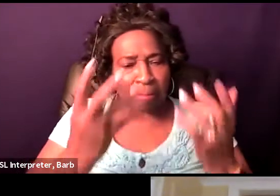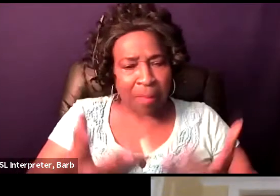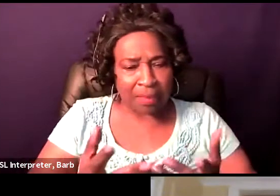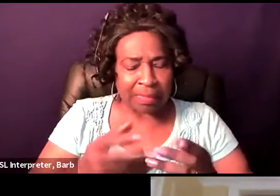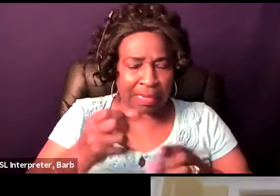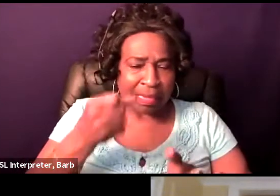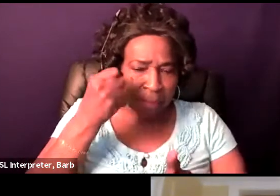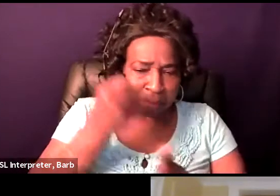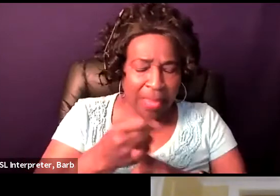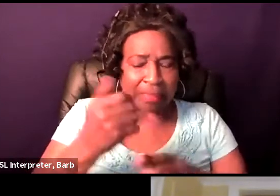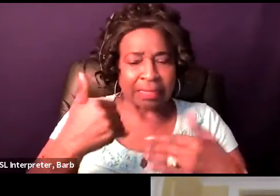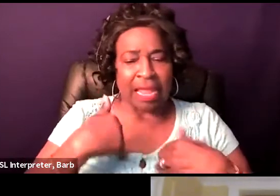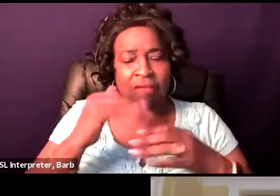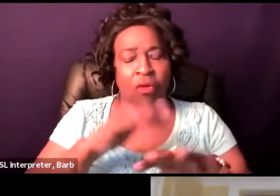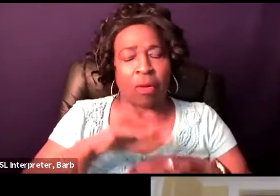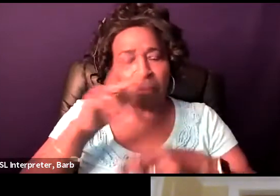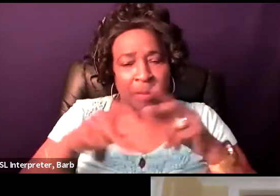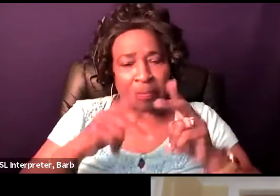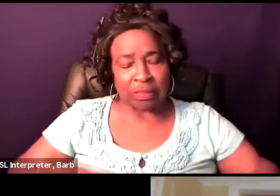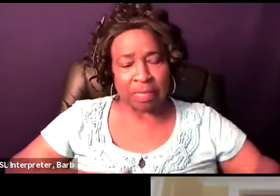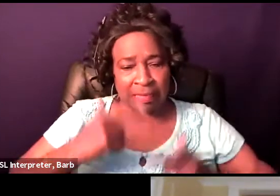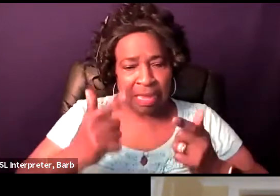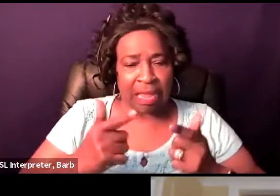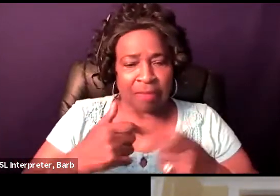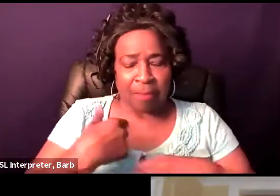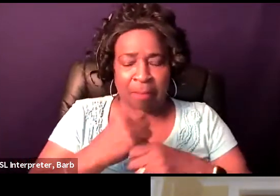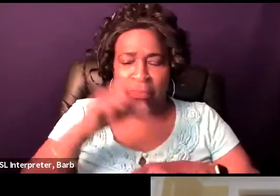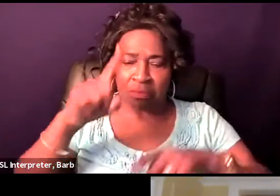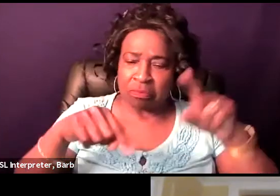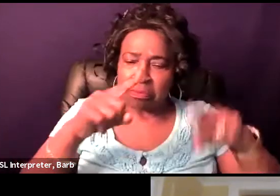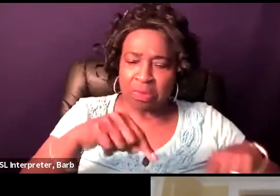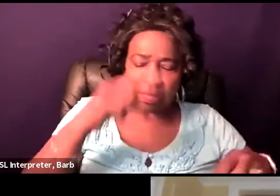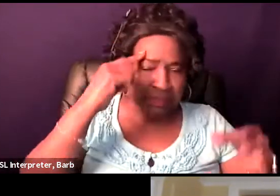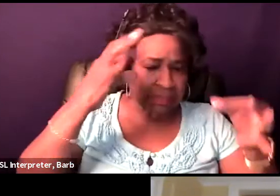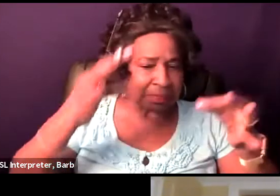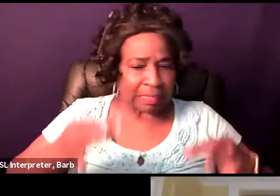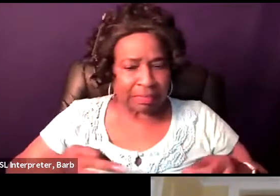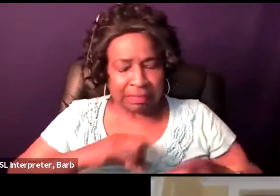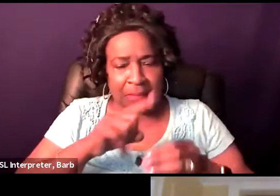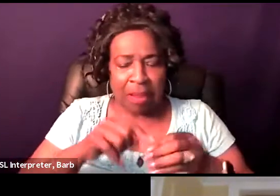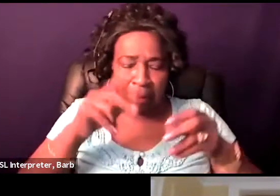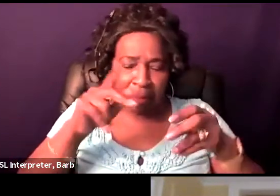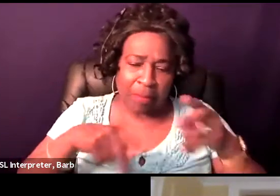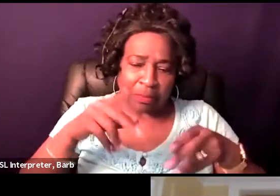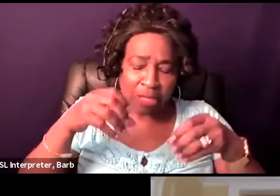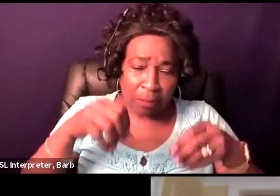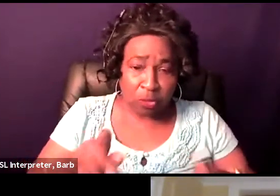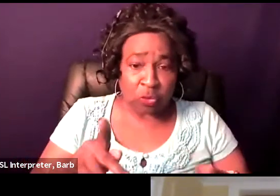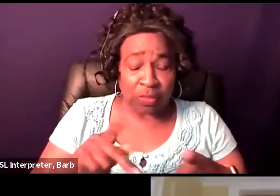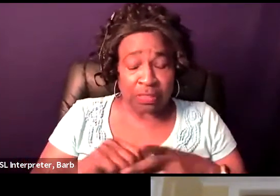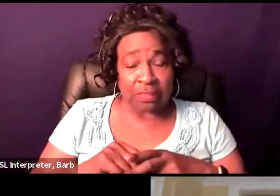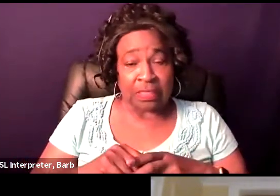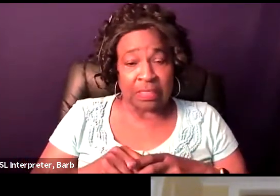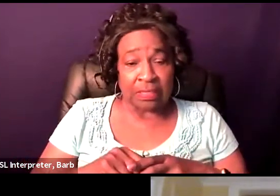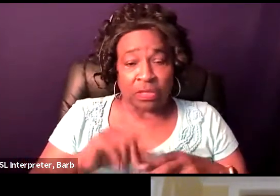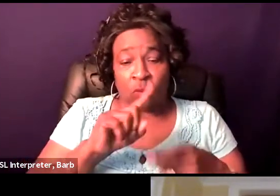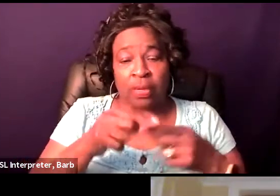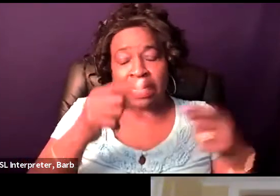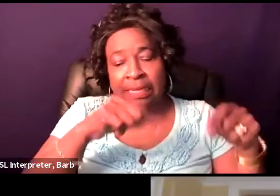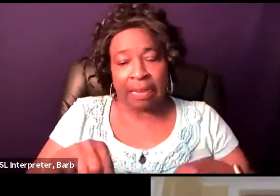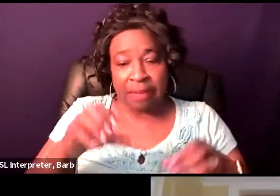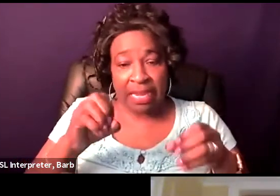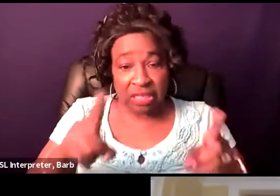impact it was having on people's lives, making all kinds of decisions about people's opportunities when it came to